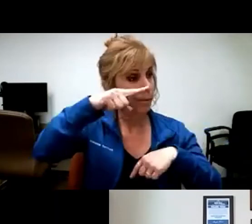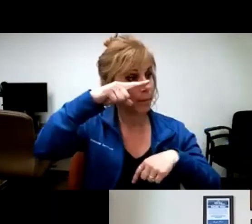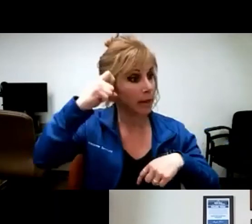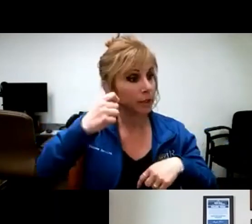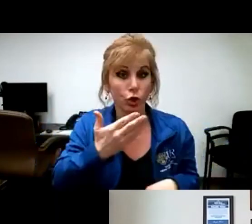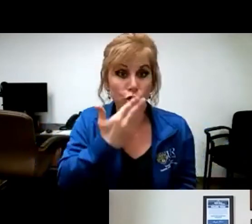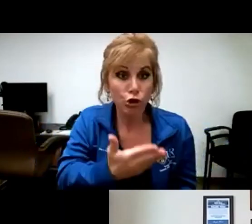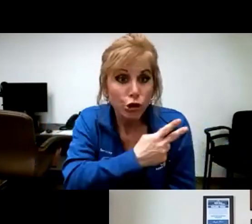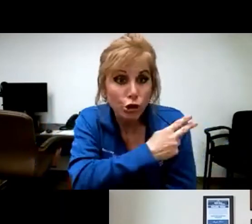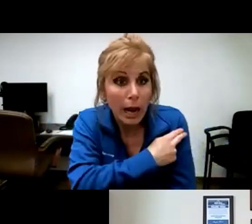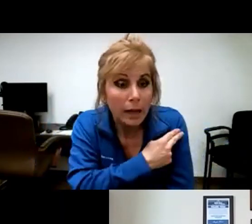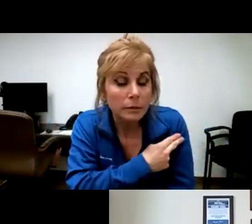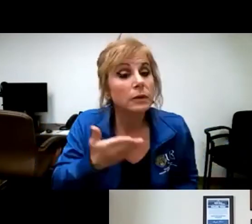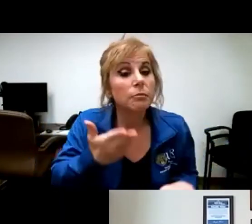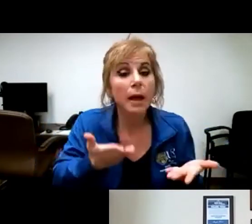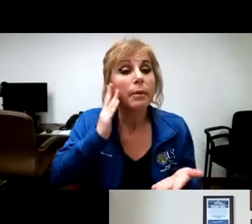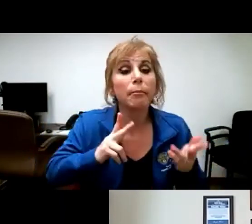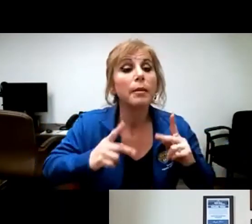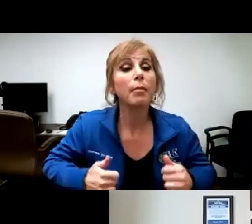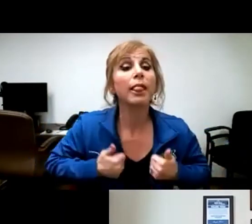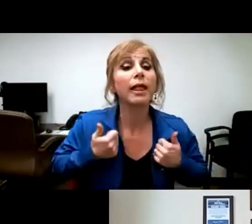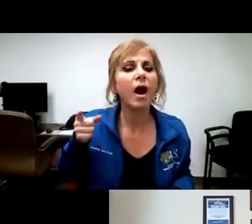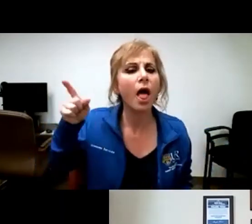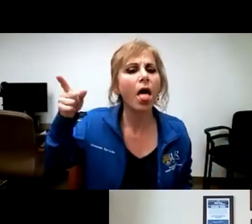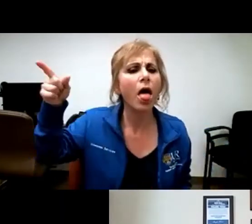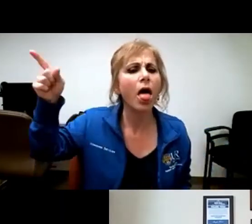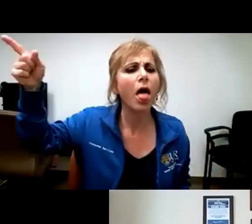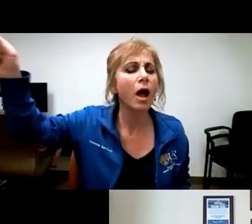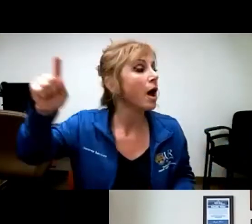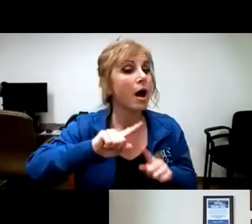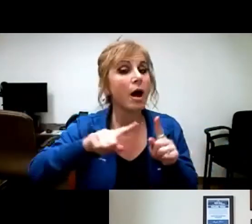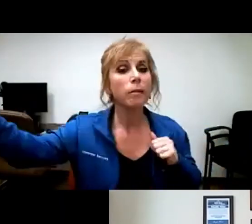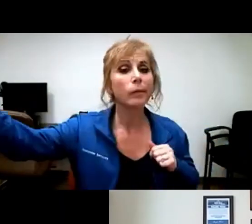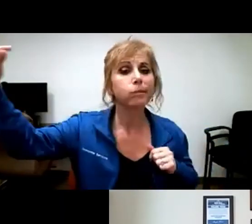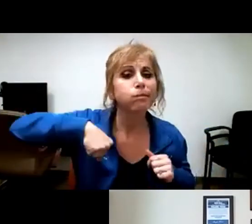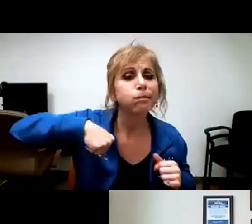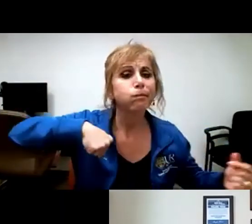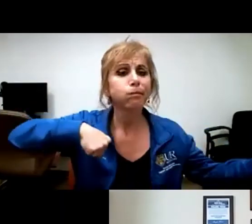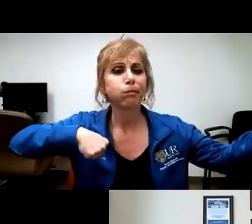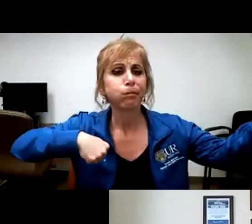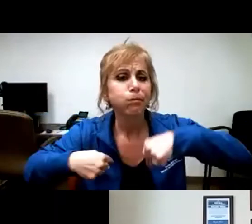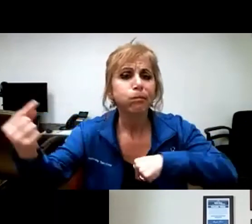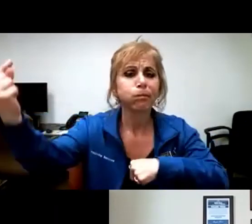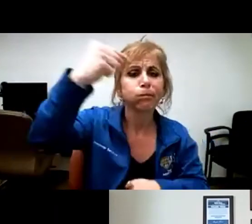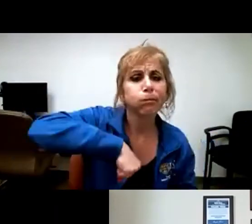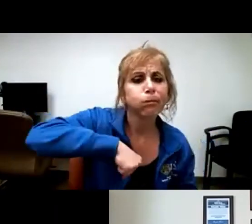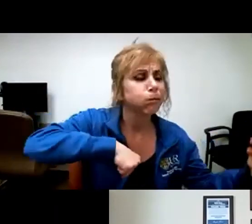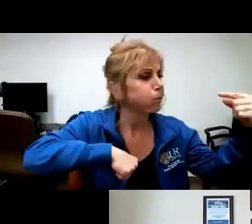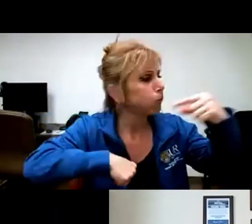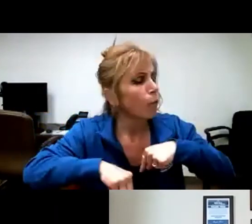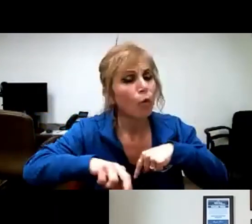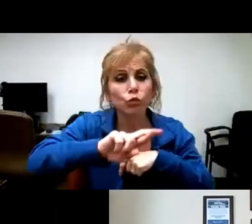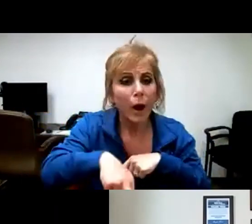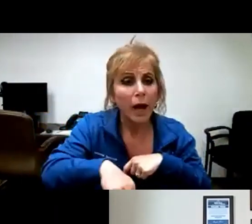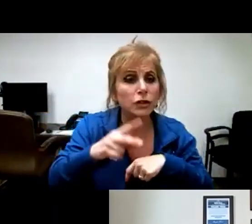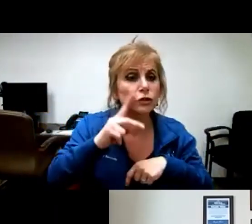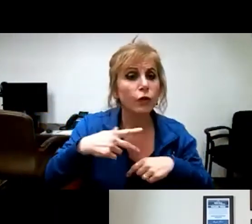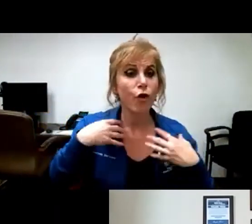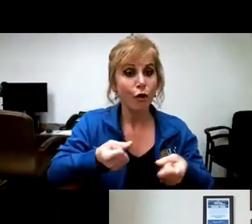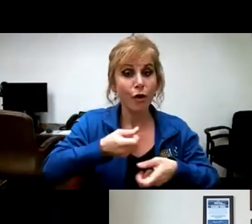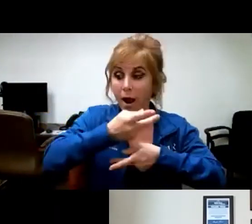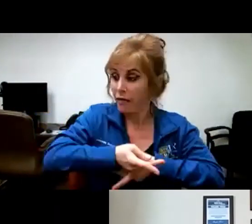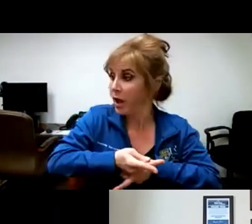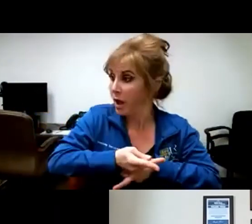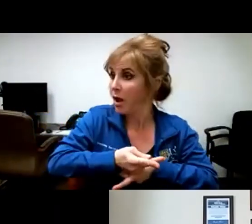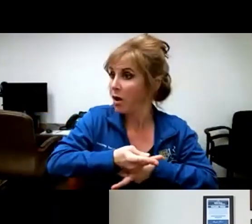people migrating to care centers that could help them. And I think possibly, I think it probably, if that's one of the